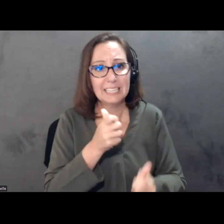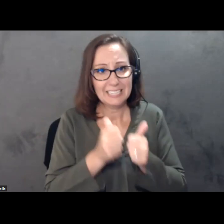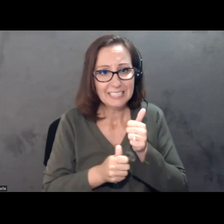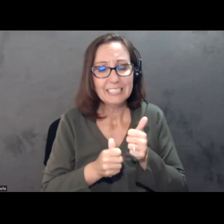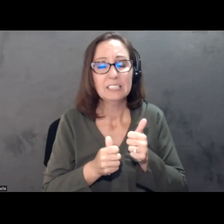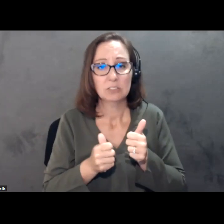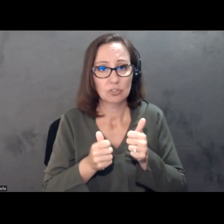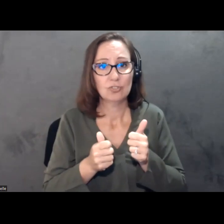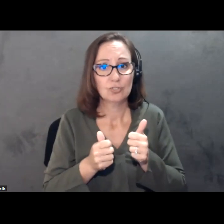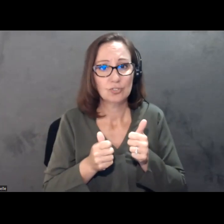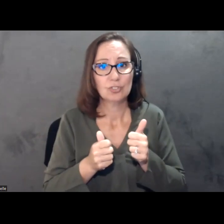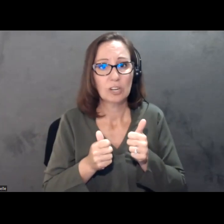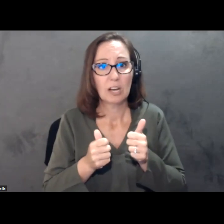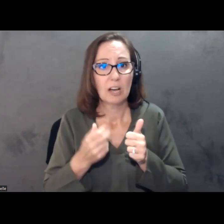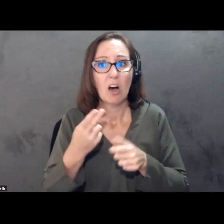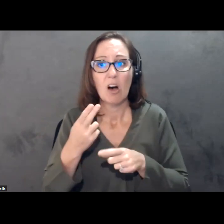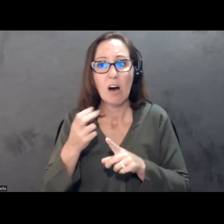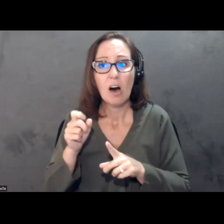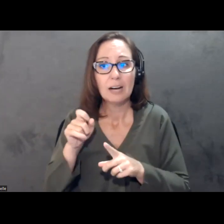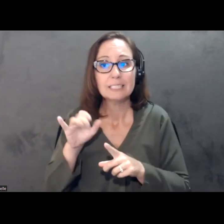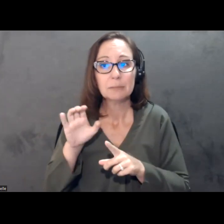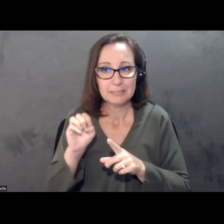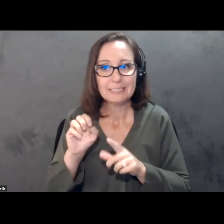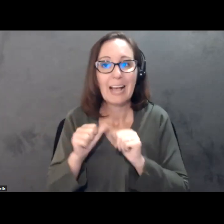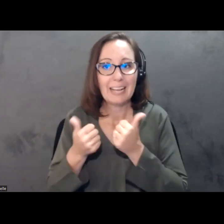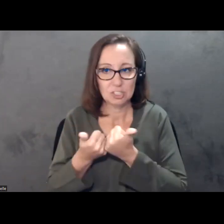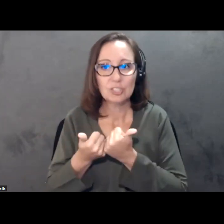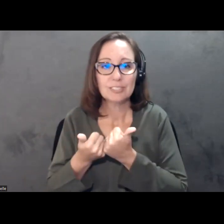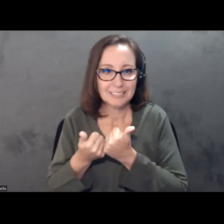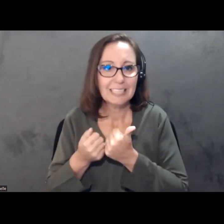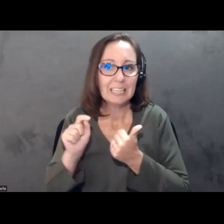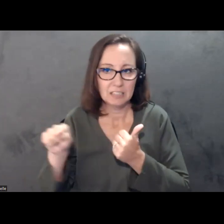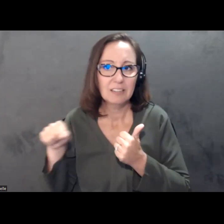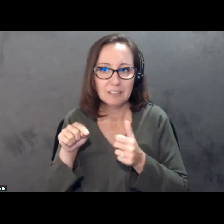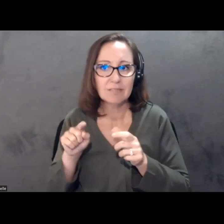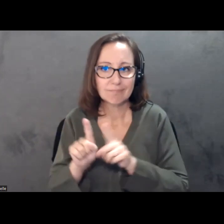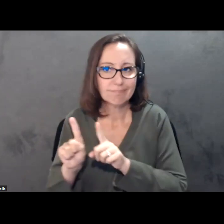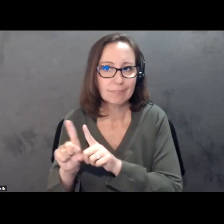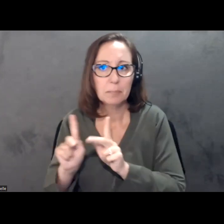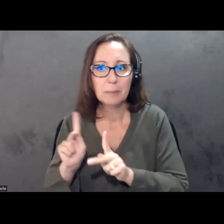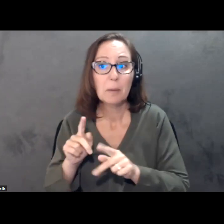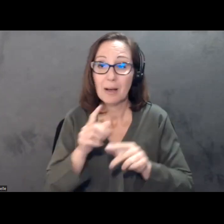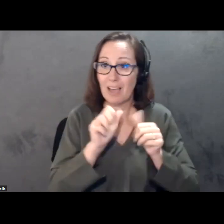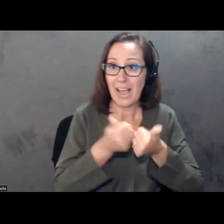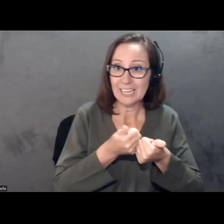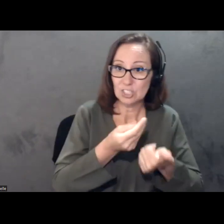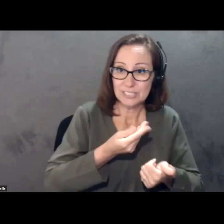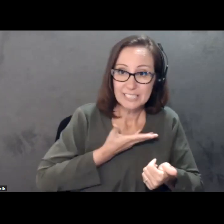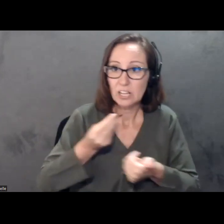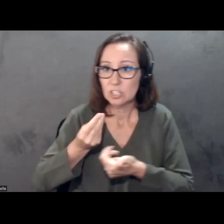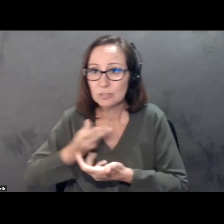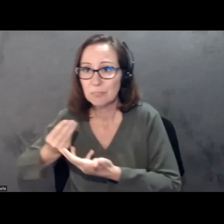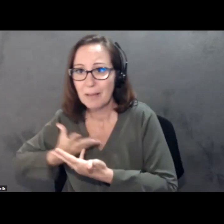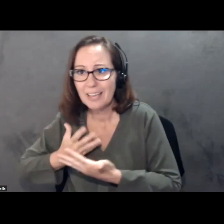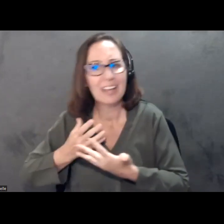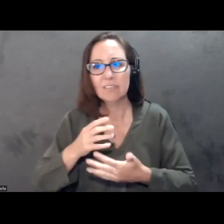public hospice agency, but I am told by the agencies that they don't have a way to give